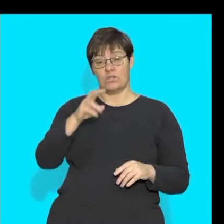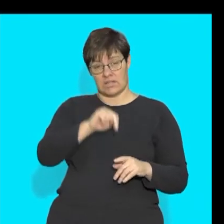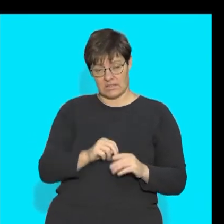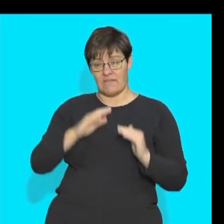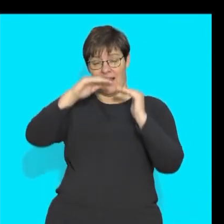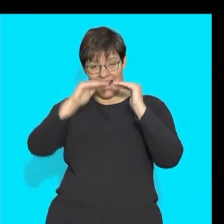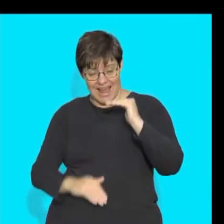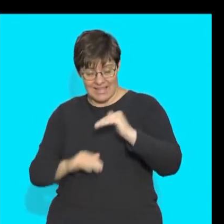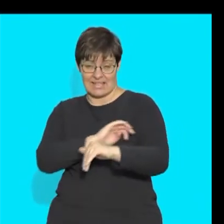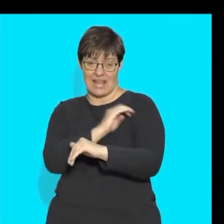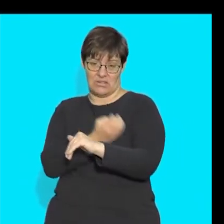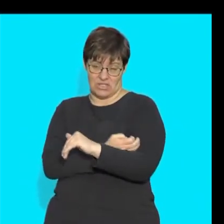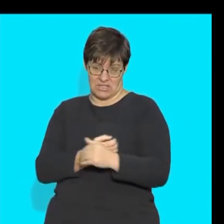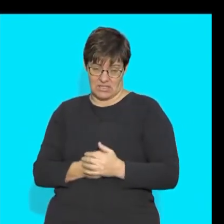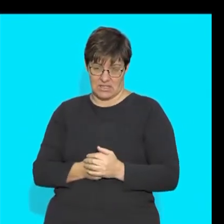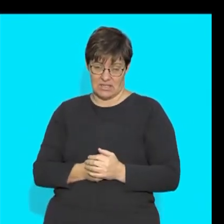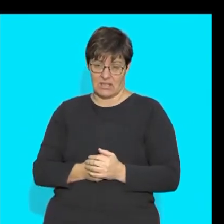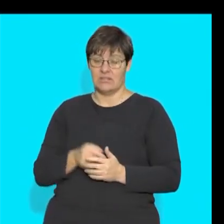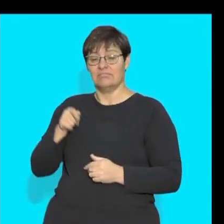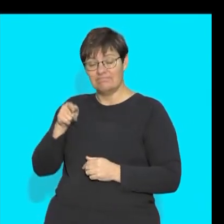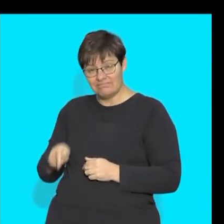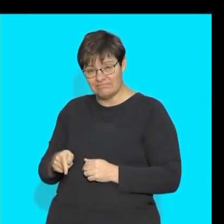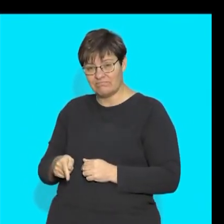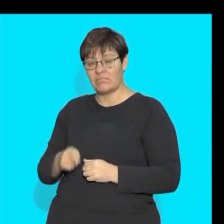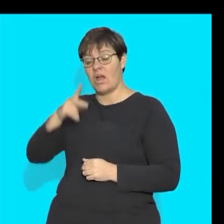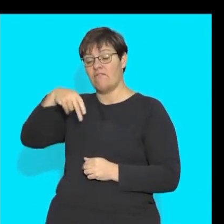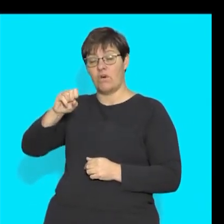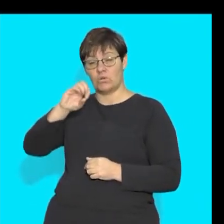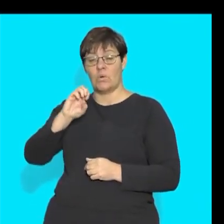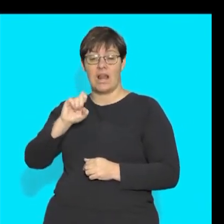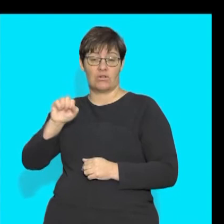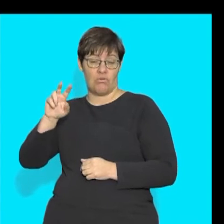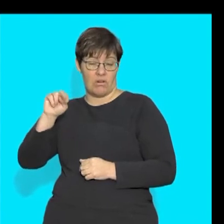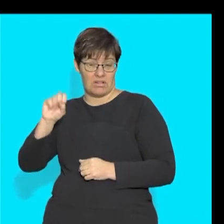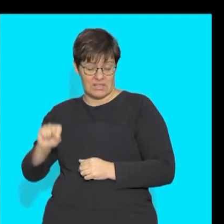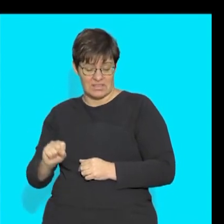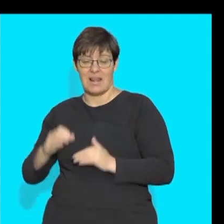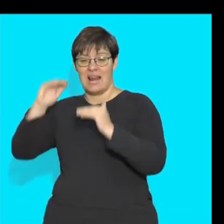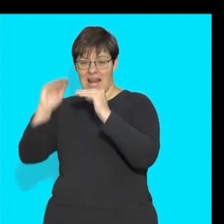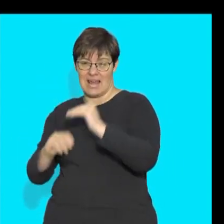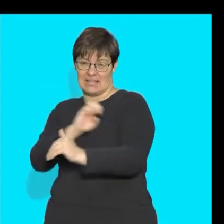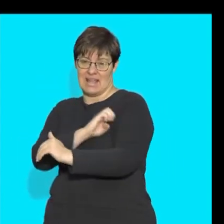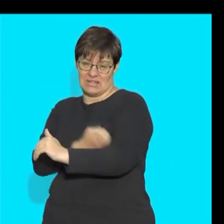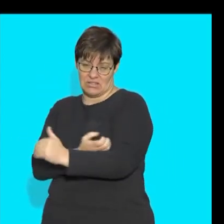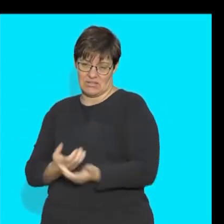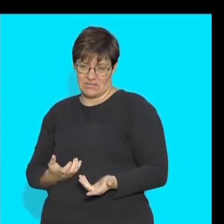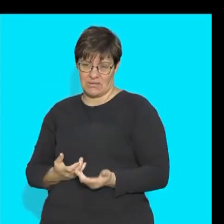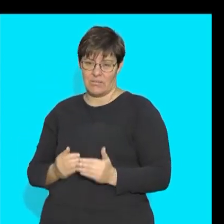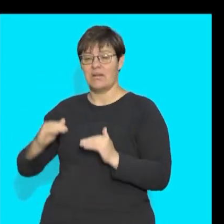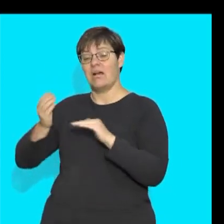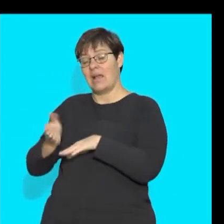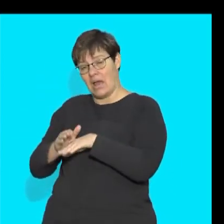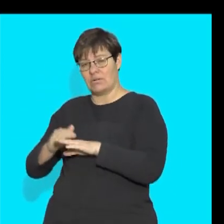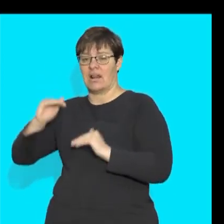have less energy, so the photoelectrons have less energy, and so there's a